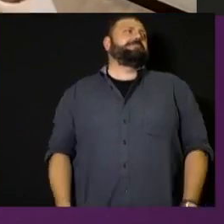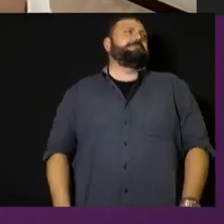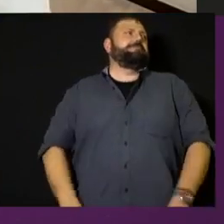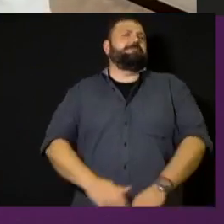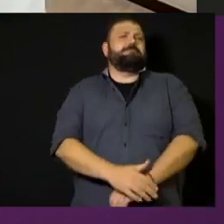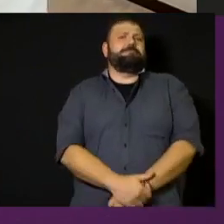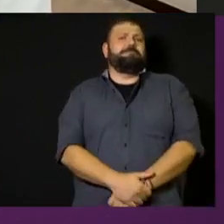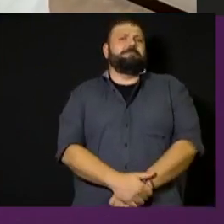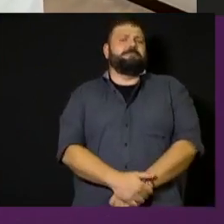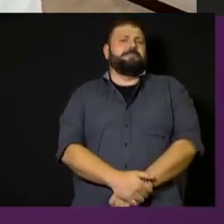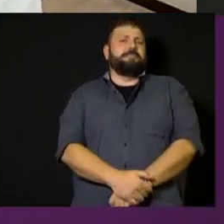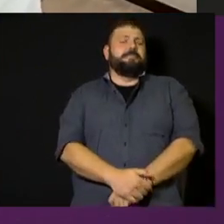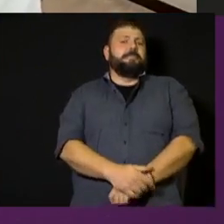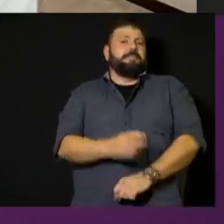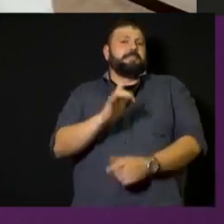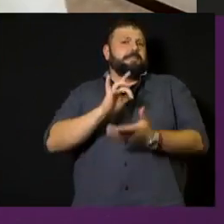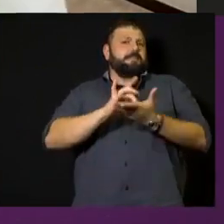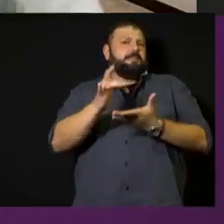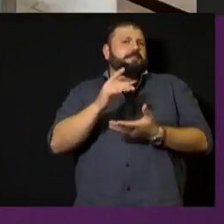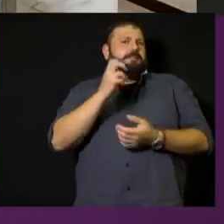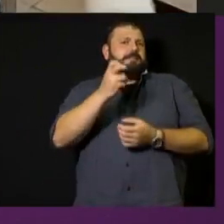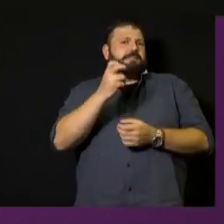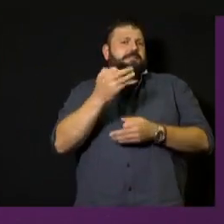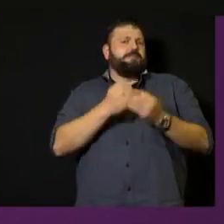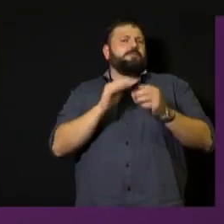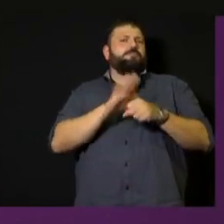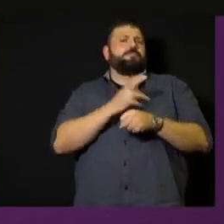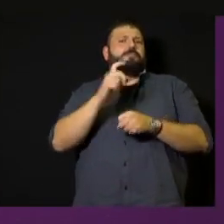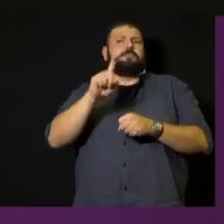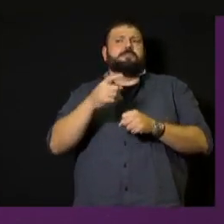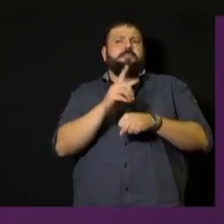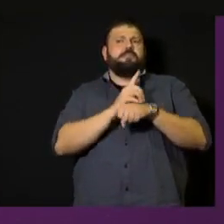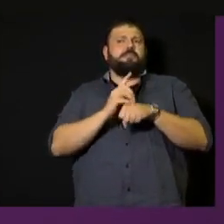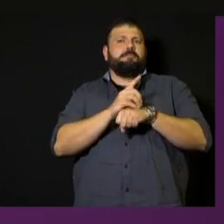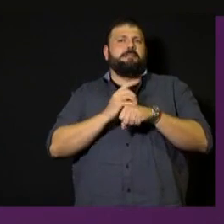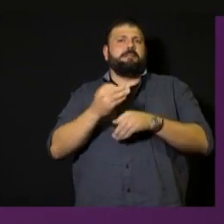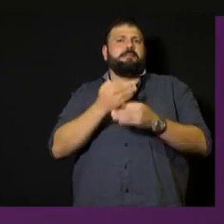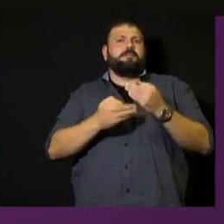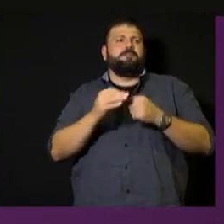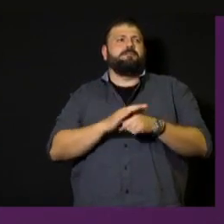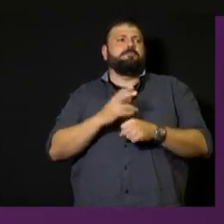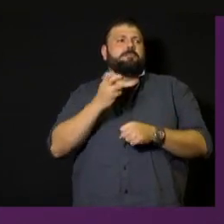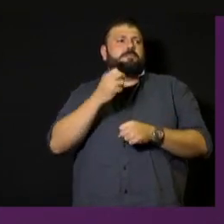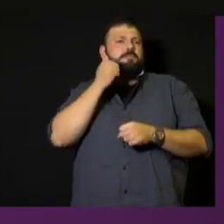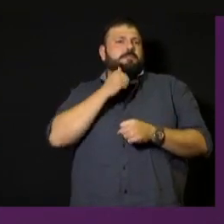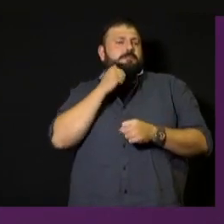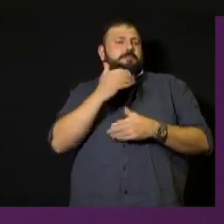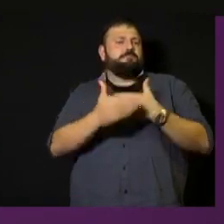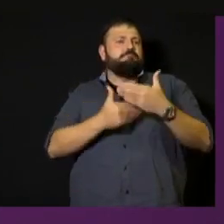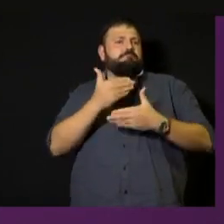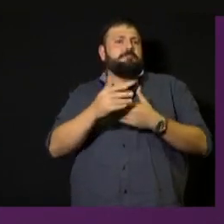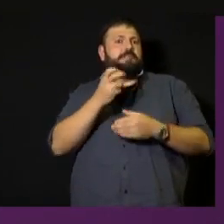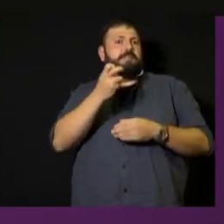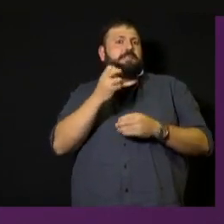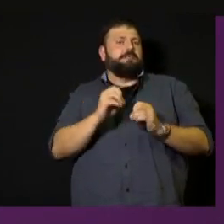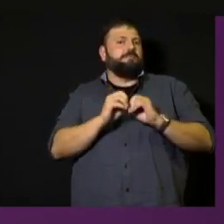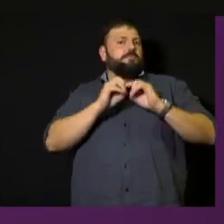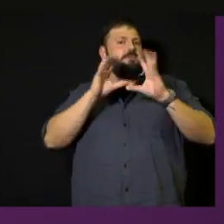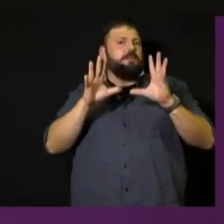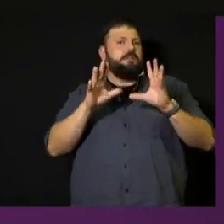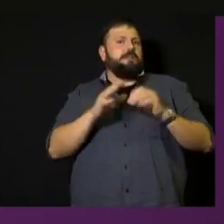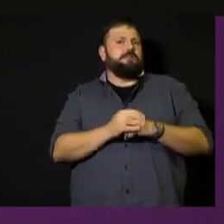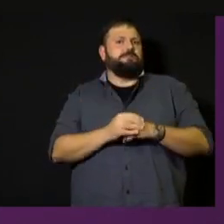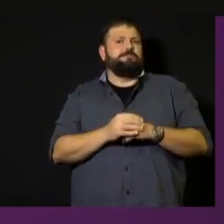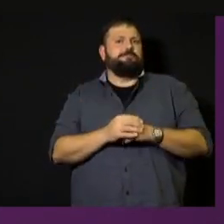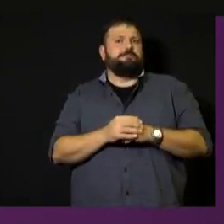Antonella. Era por qué ser diamante, qué significa ser diamante y lo que uno tiene que atravesar. Creo que quedó clarísimo lo que tú tuviste que